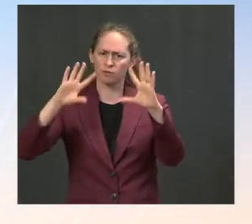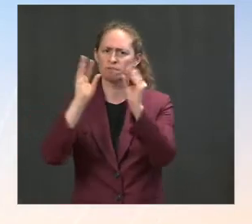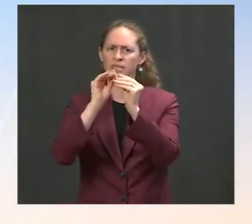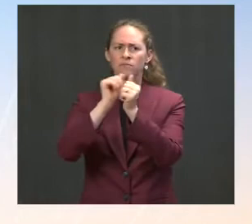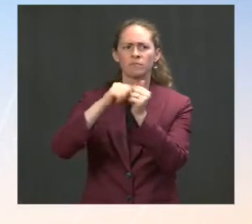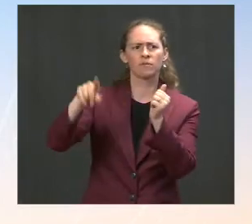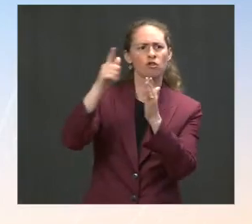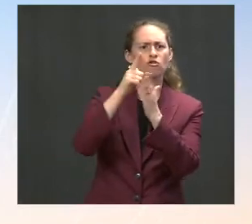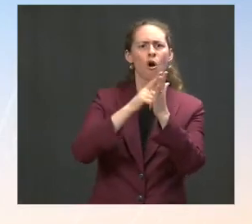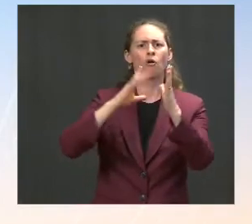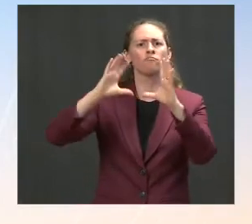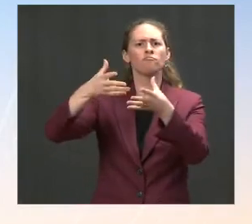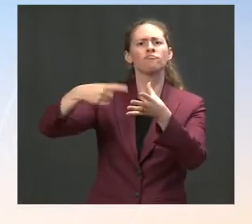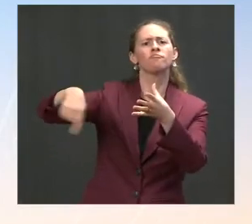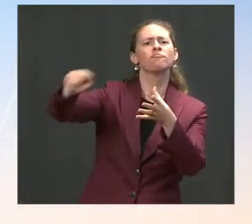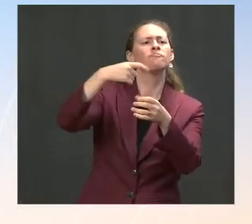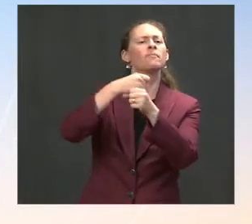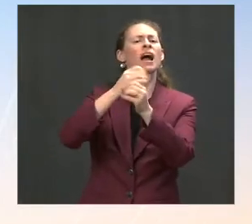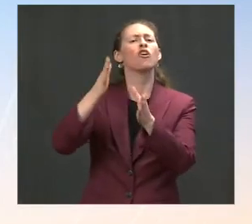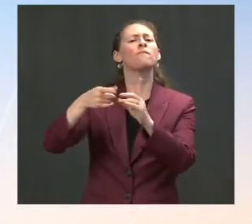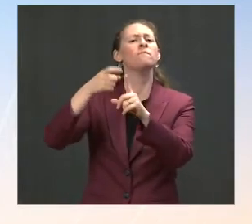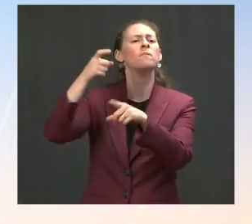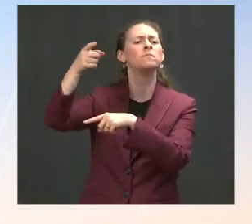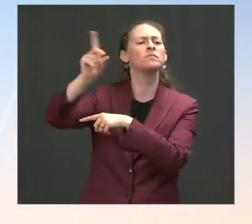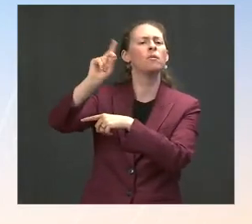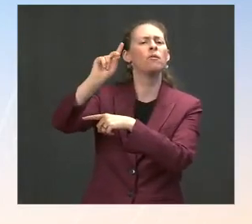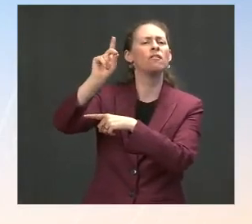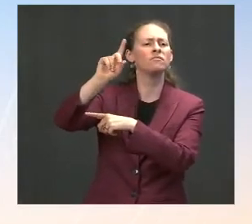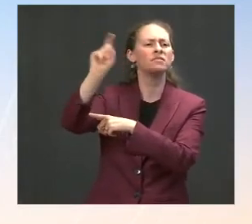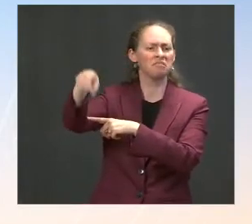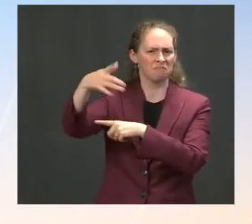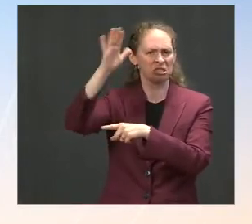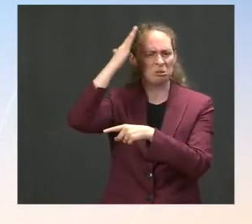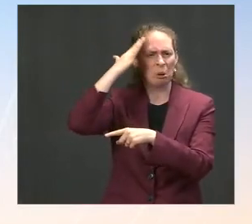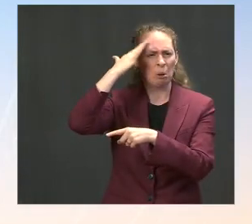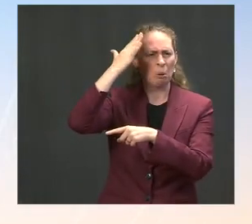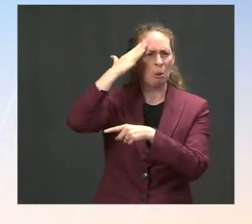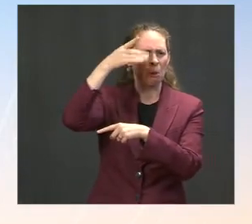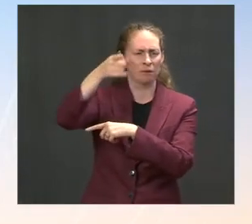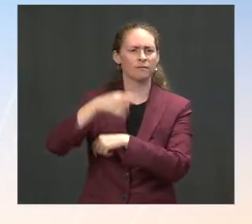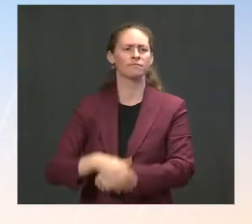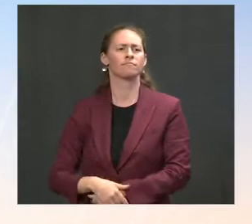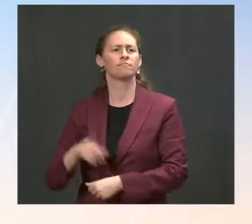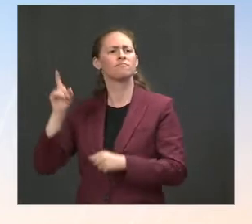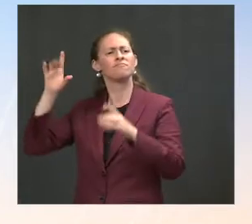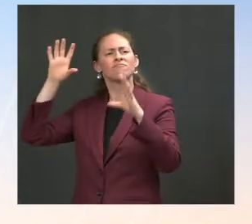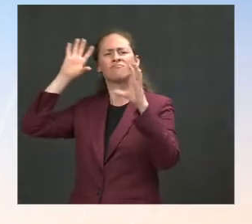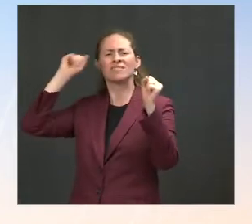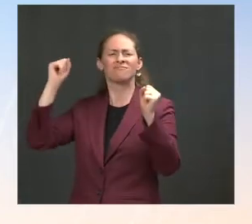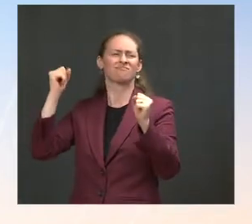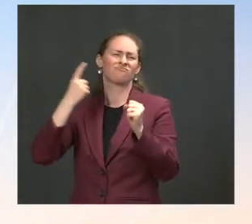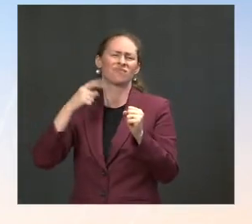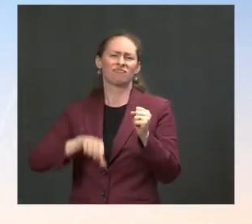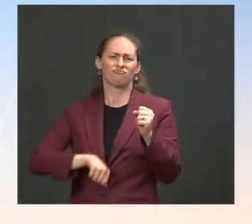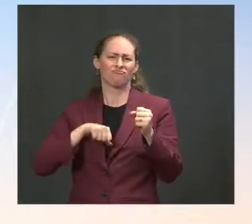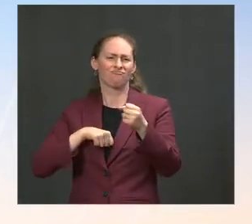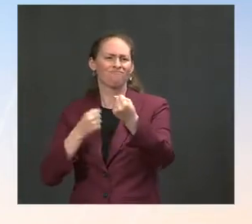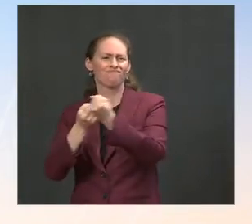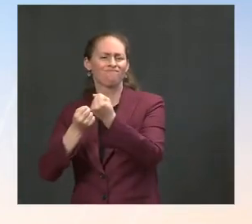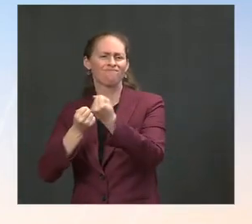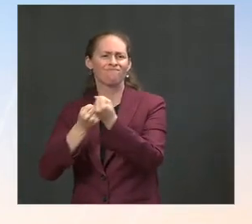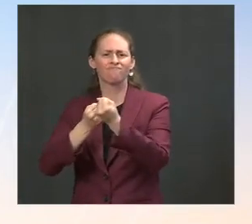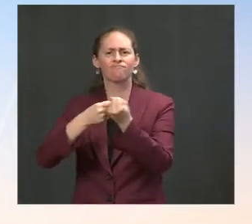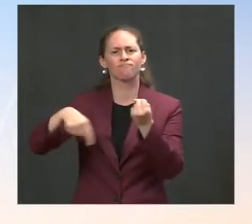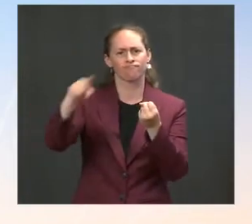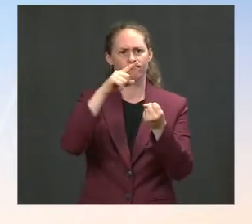well know. And the president is very proud of their activism, their vocal support and advocacy for voting rights, but I don't